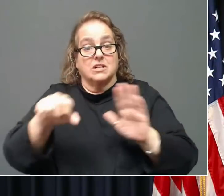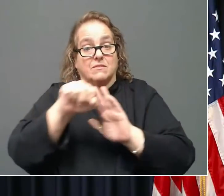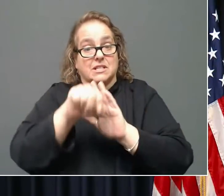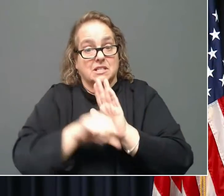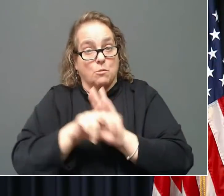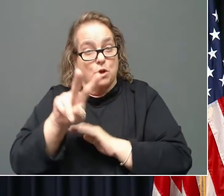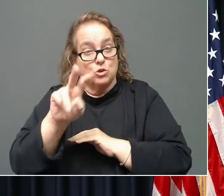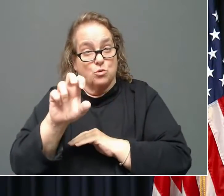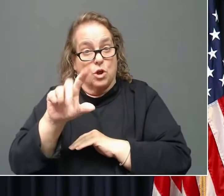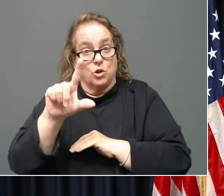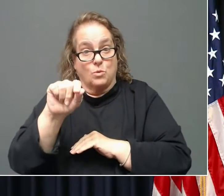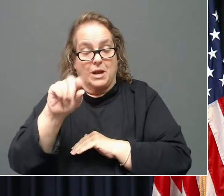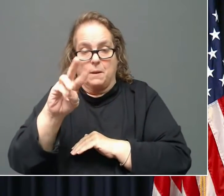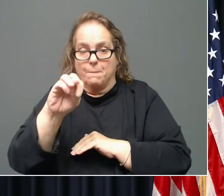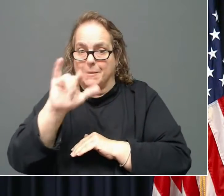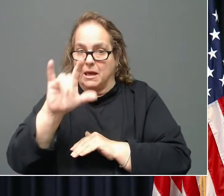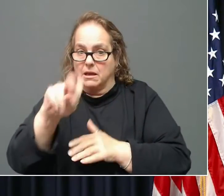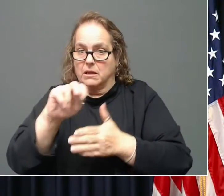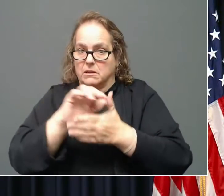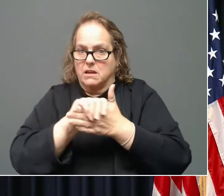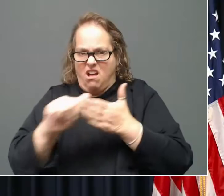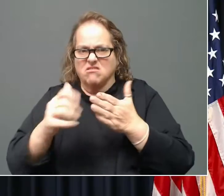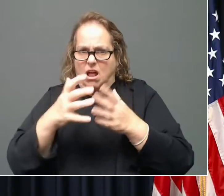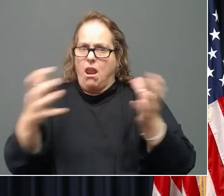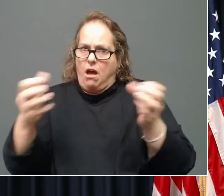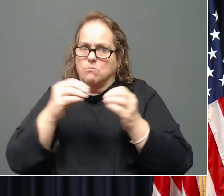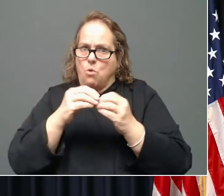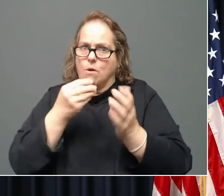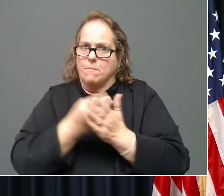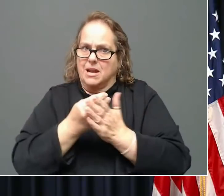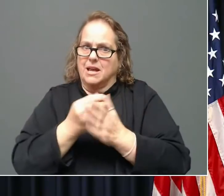Folks, there's a lot more of it out there. Thus far, we have